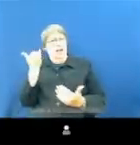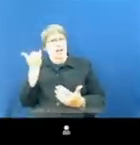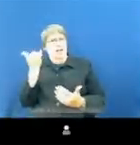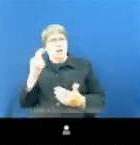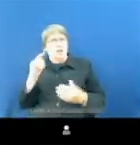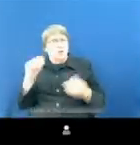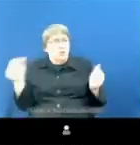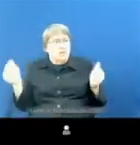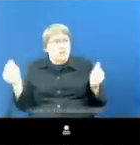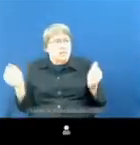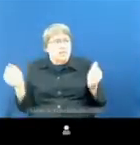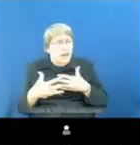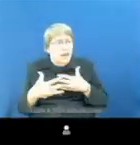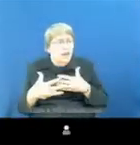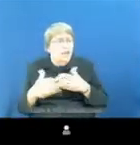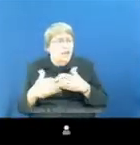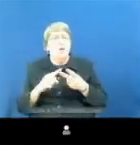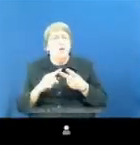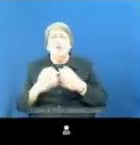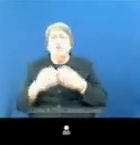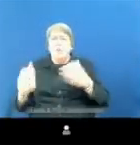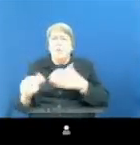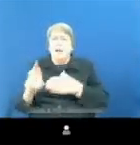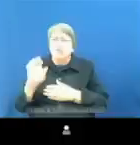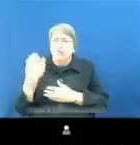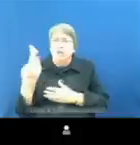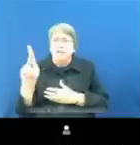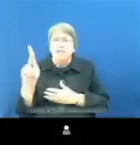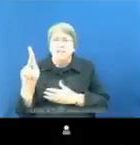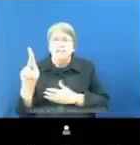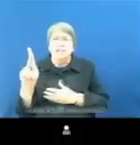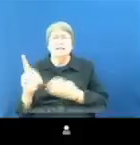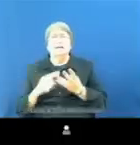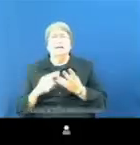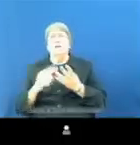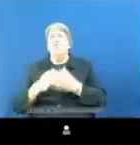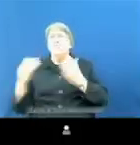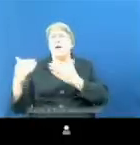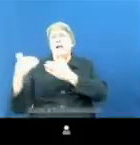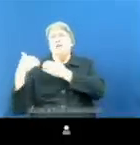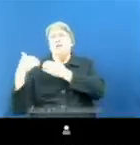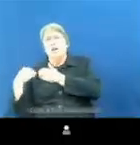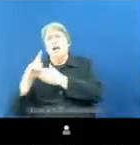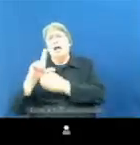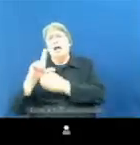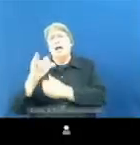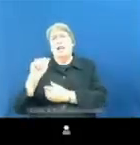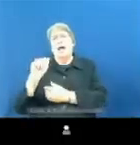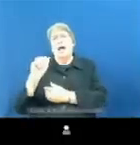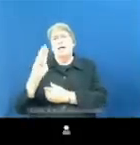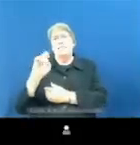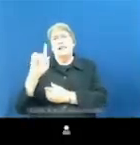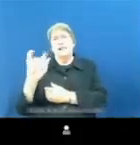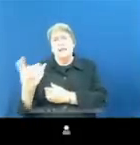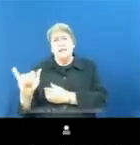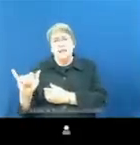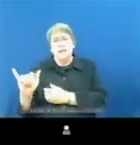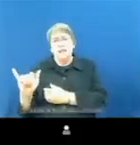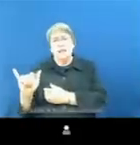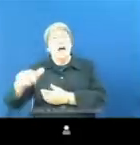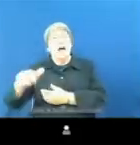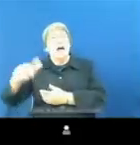much at risk? Is it perceived as having too much liability? Are there other market forces at work?